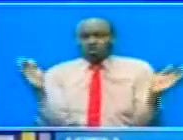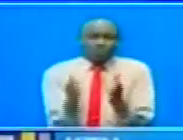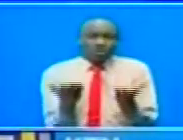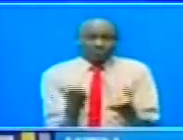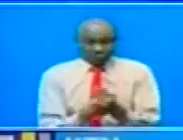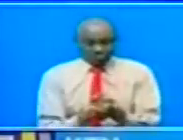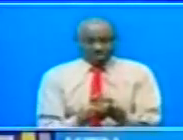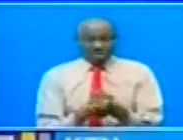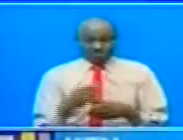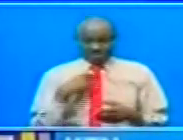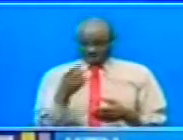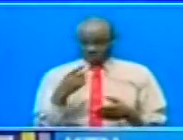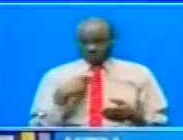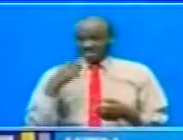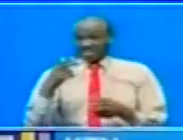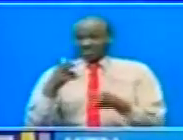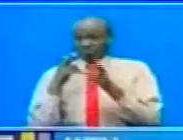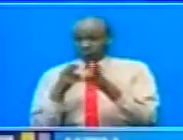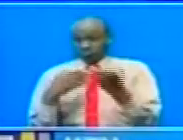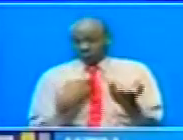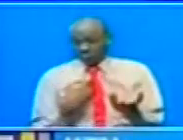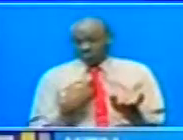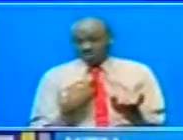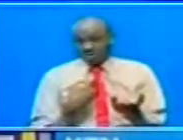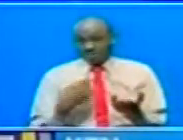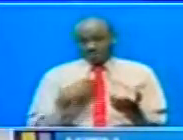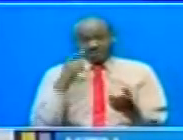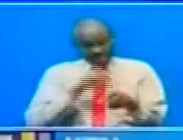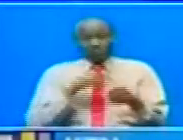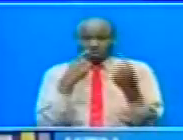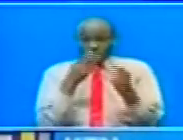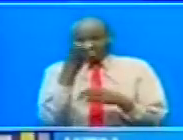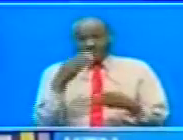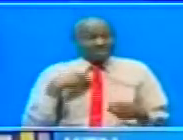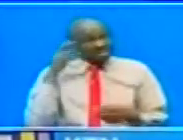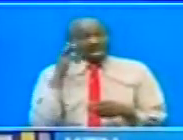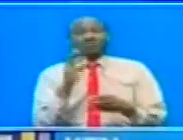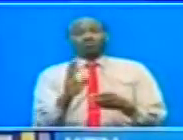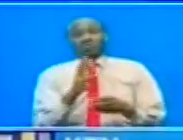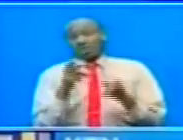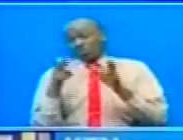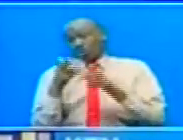A basket of also the gunshot is still, as we are talking, going on in Wajir.